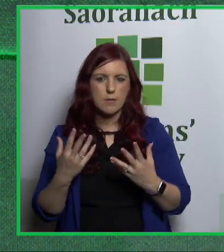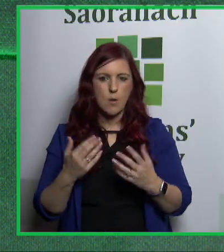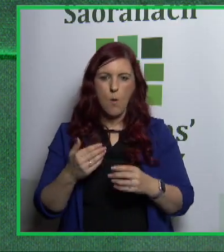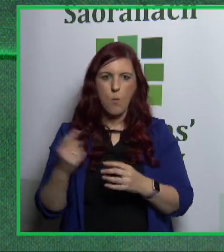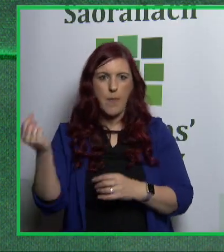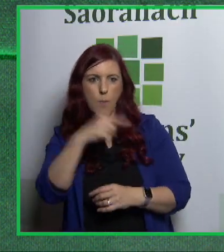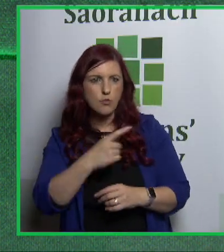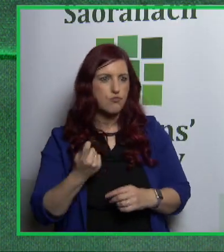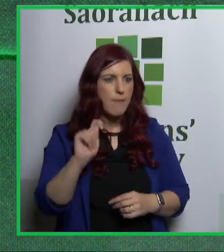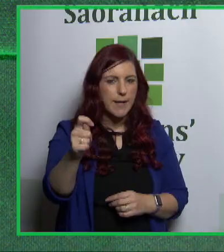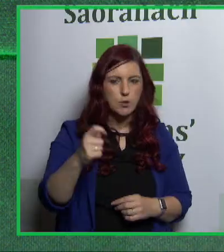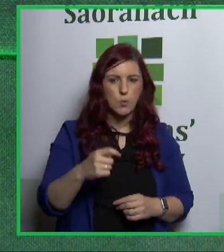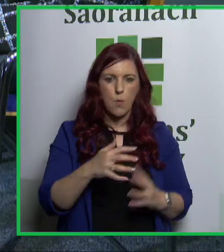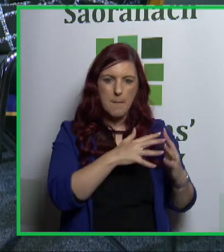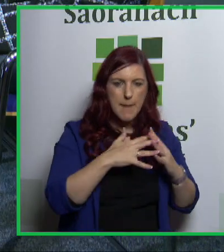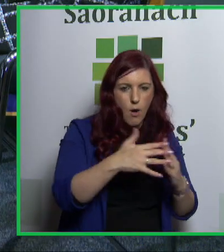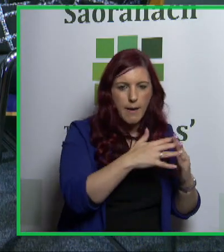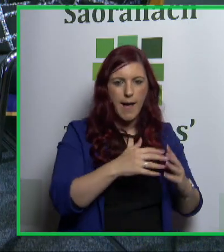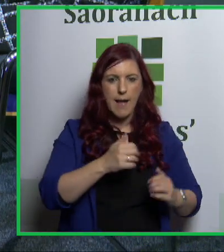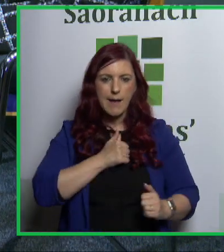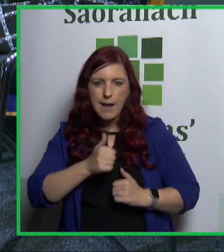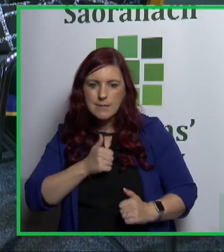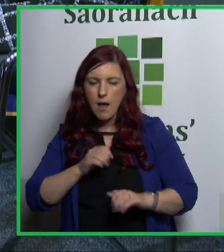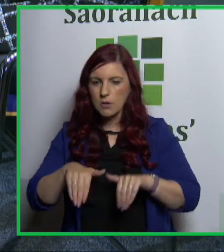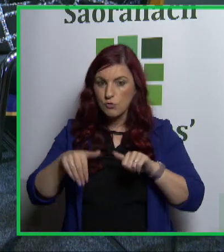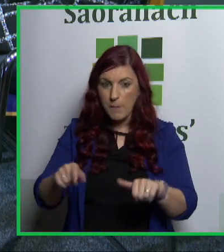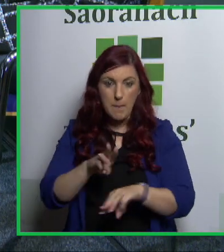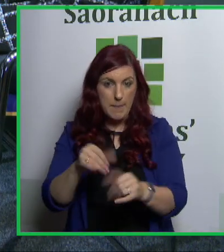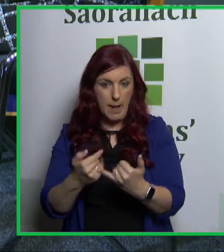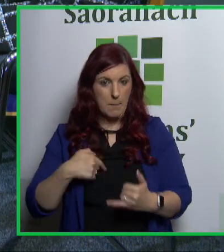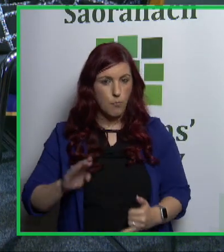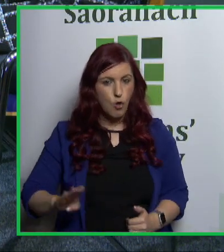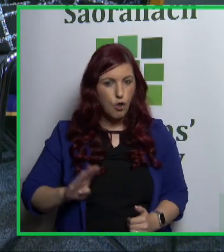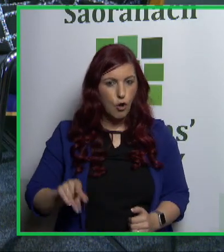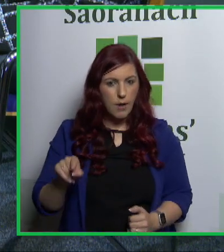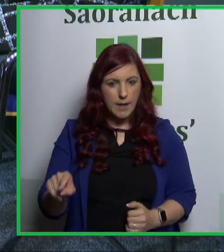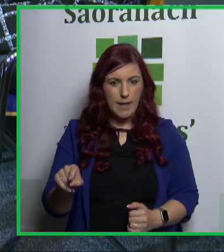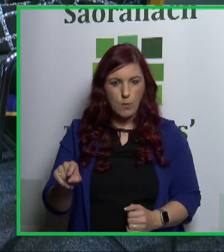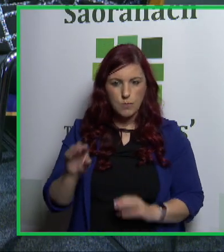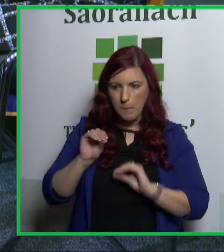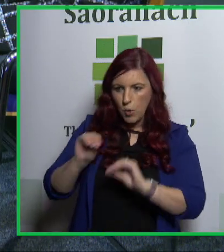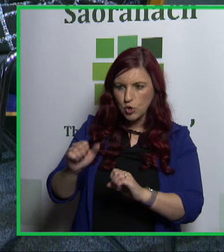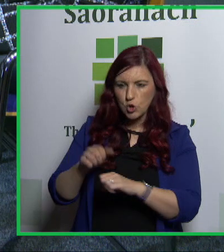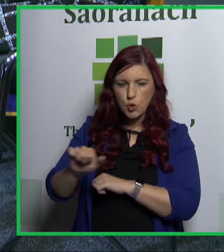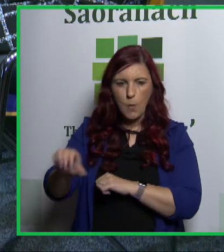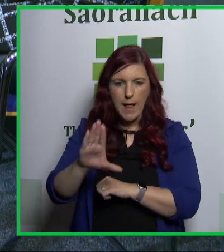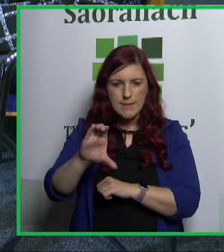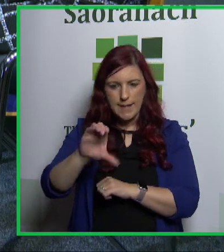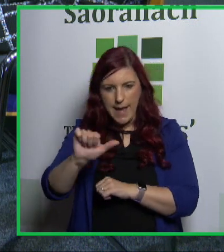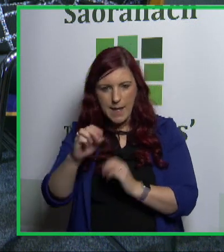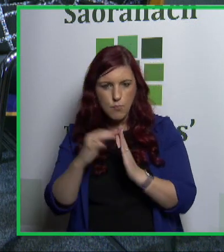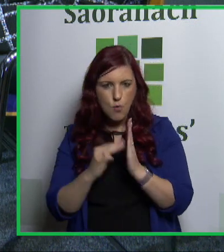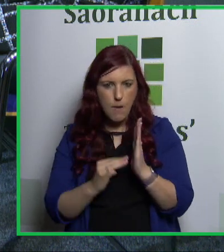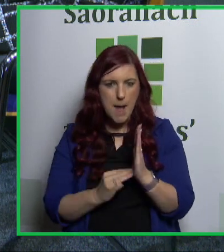to Australia. Whereas for people like Tig, he was pushed into the LCA program, the Leaving Cert Applied, and into Youth